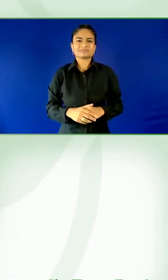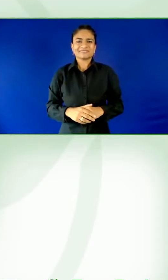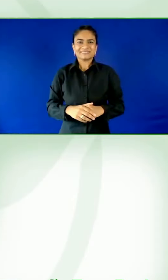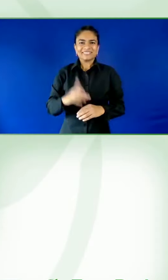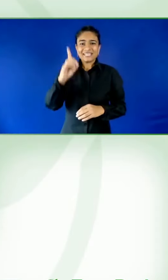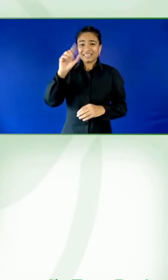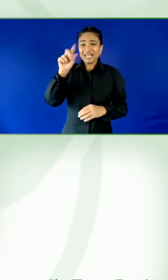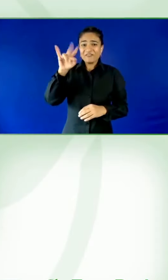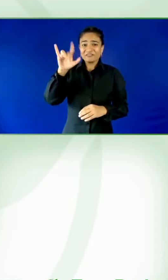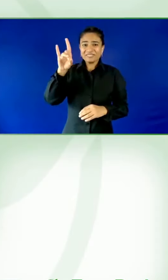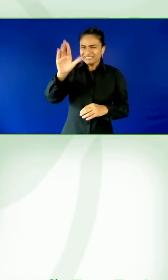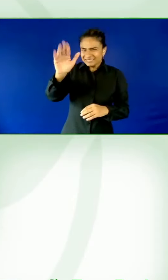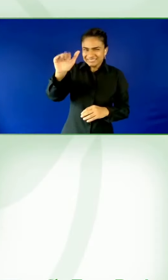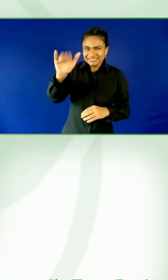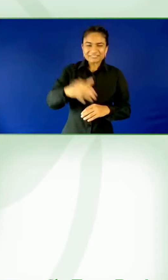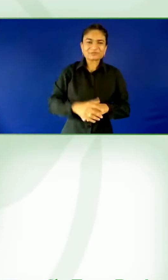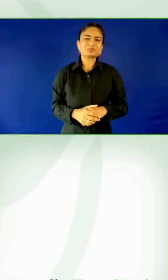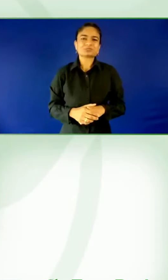And